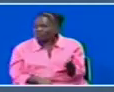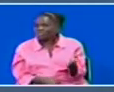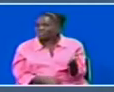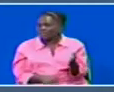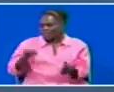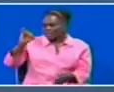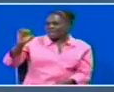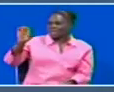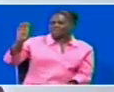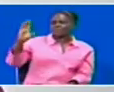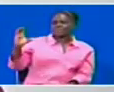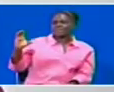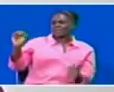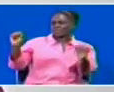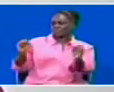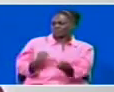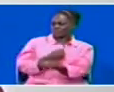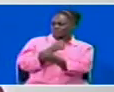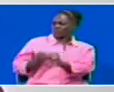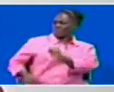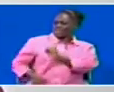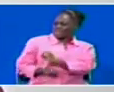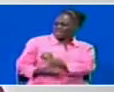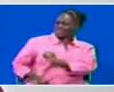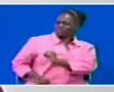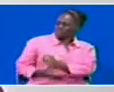if IEBC cannot come and explain to